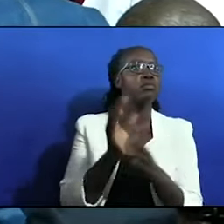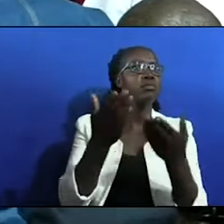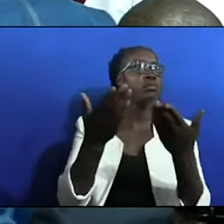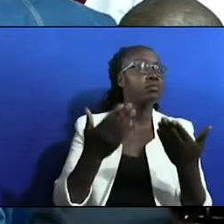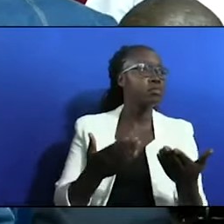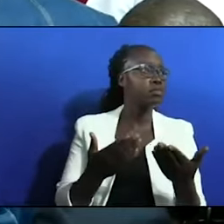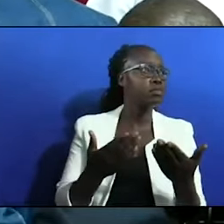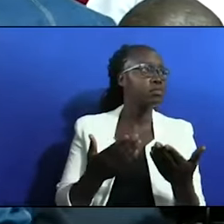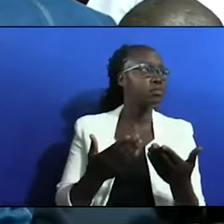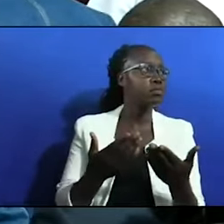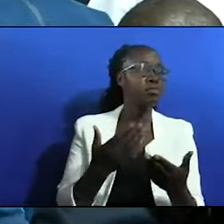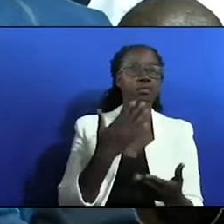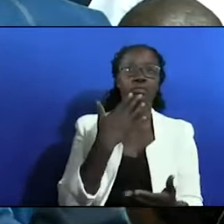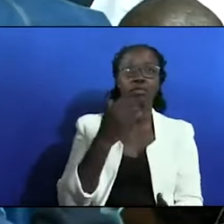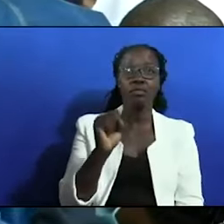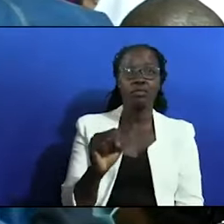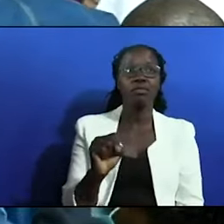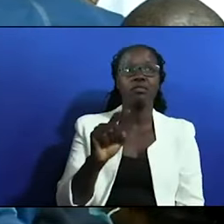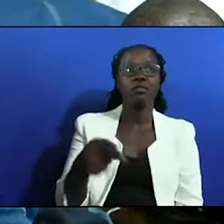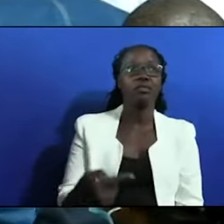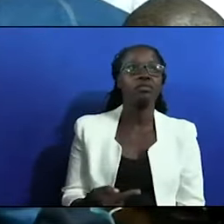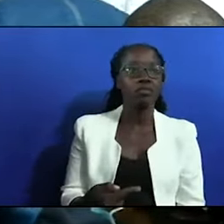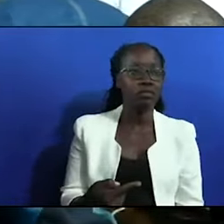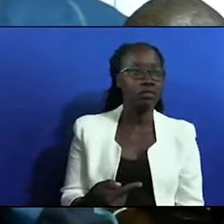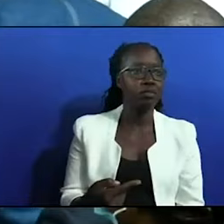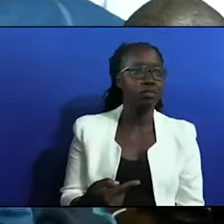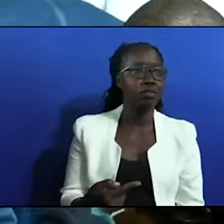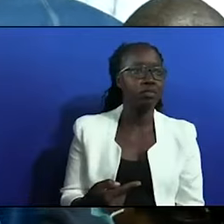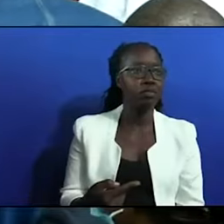God? How much?